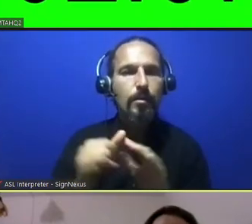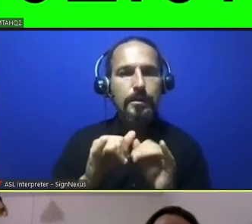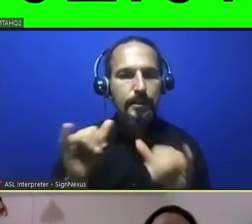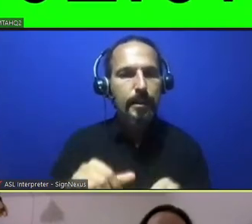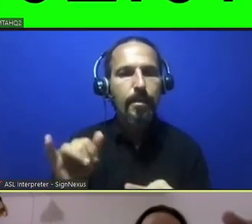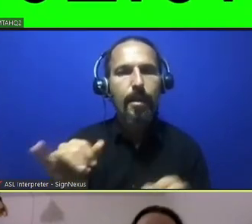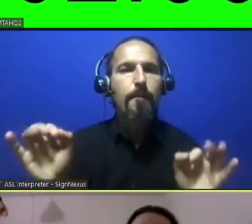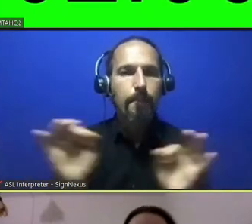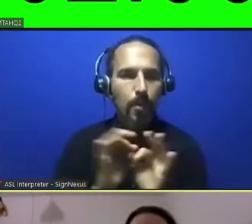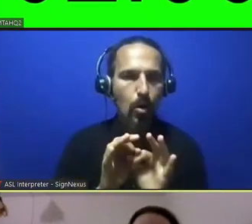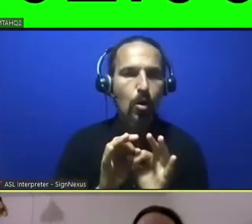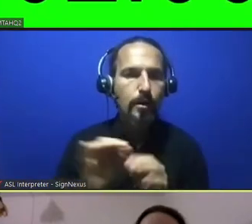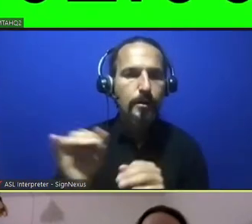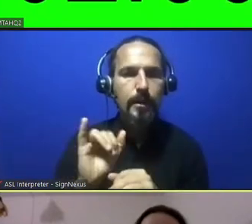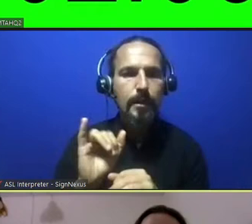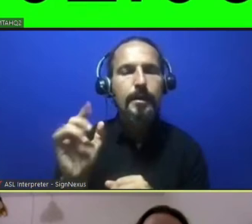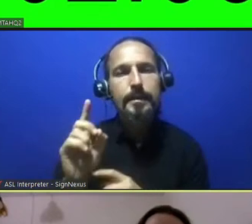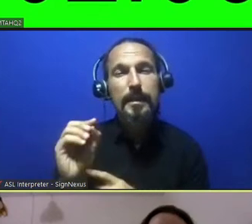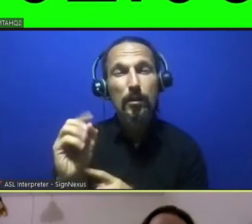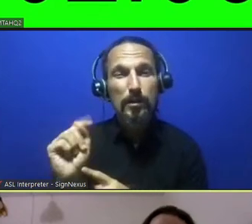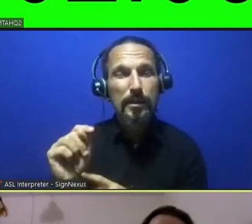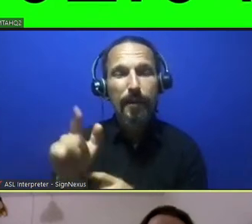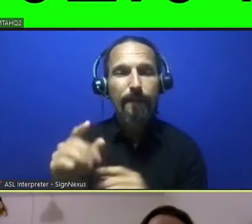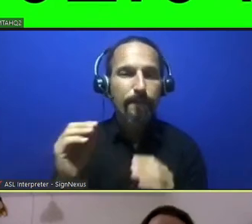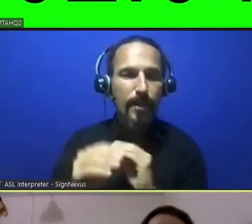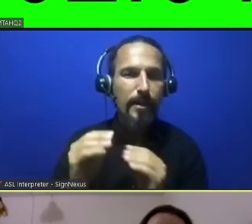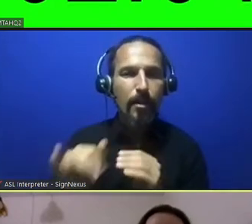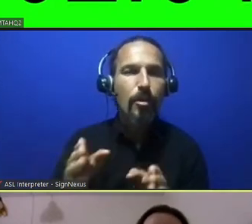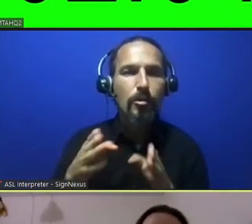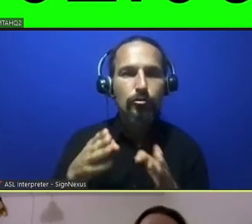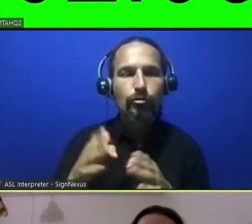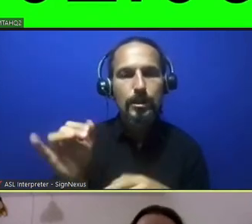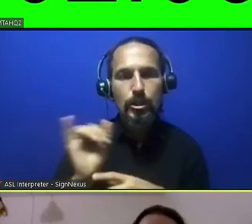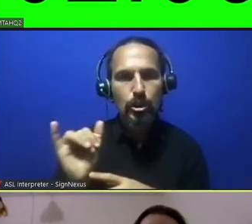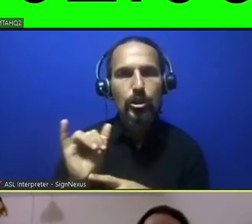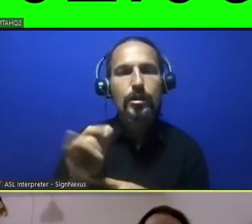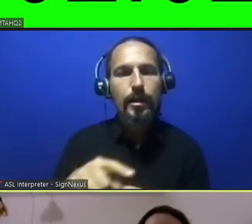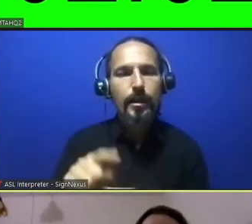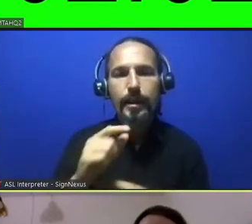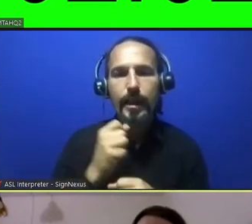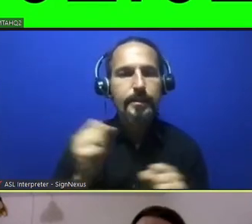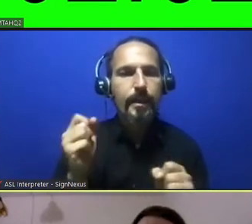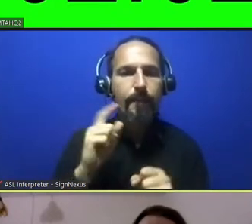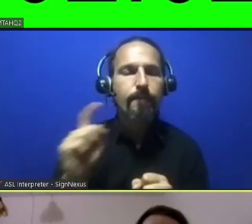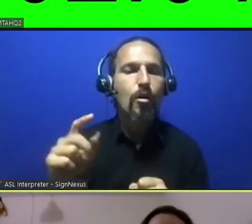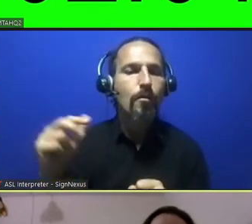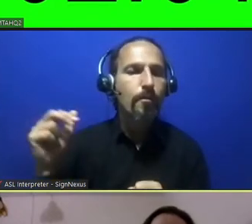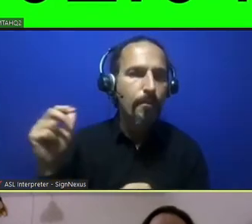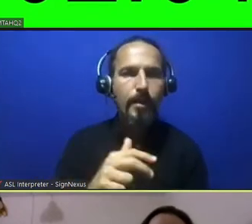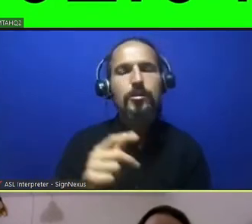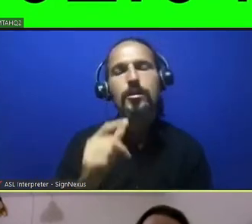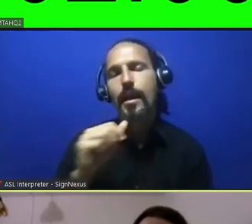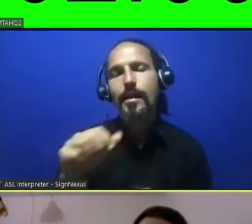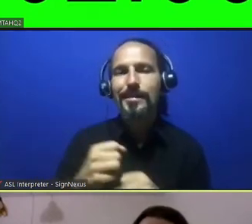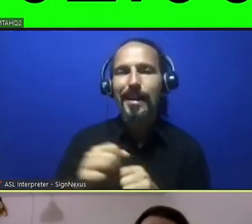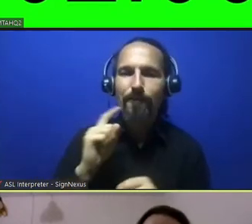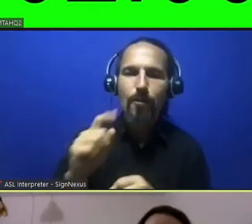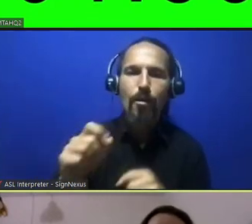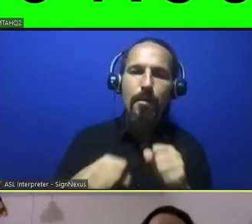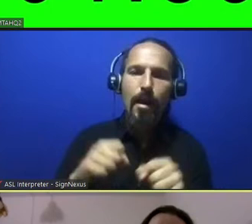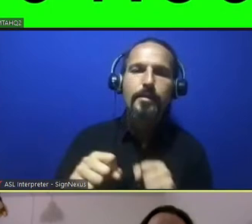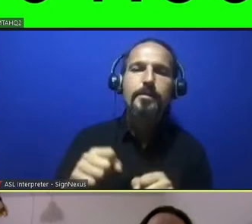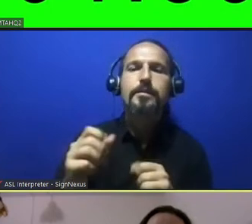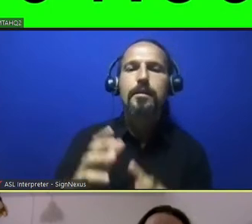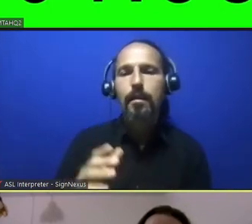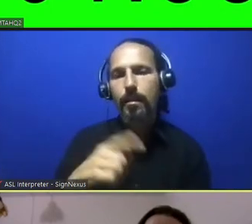important same thing with dot fix the streets too they're not safe for pedestrians they're not safe for bicyclists they slow down the